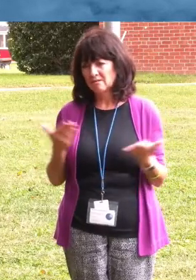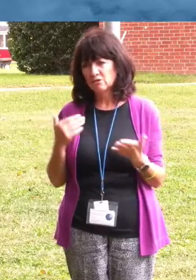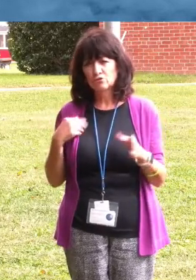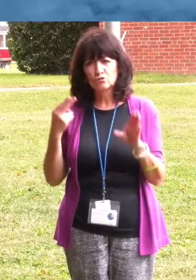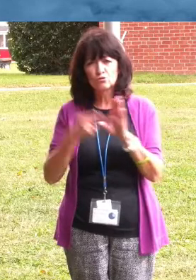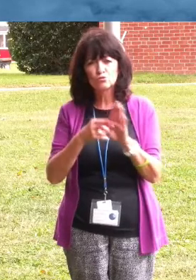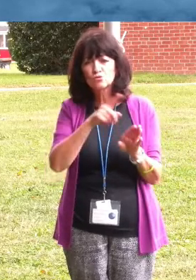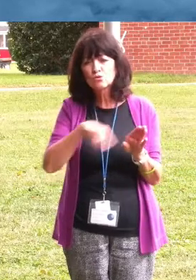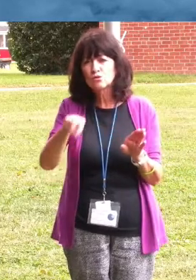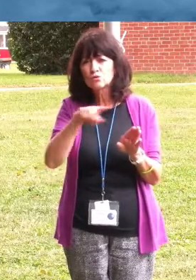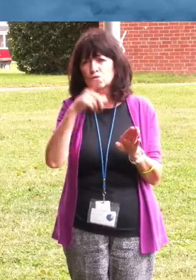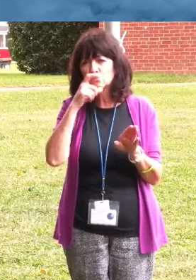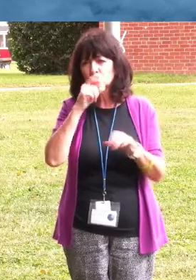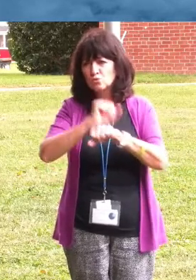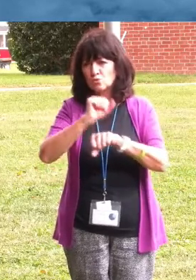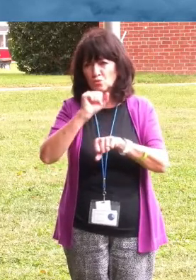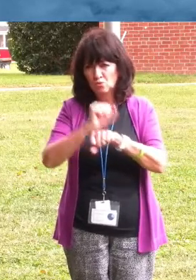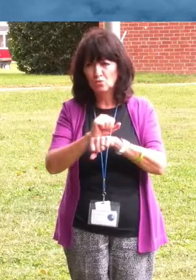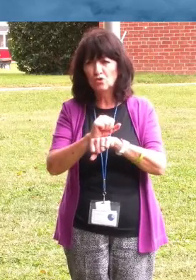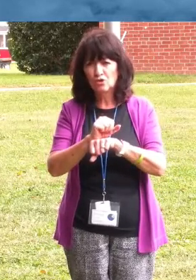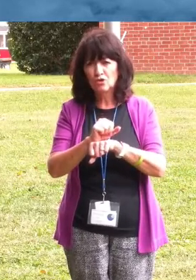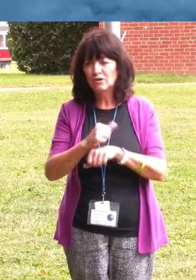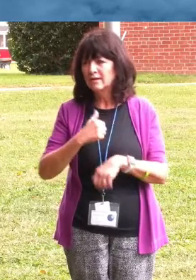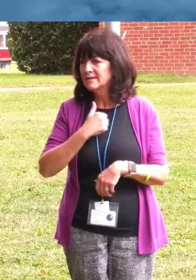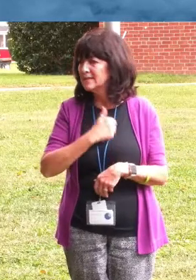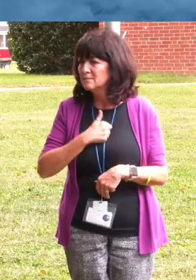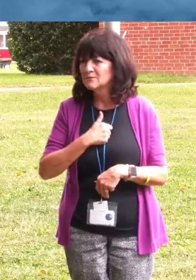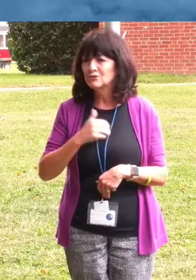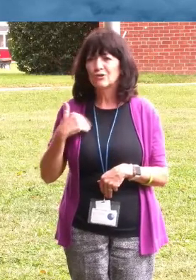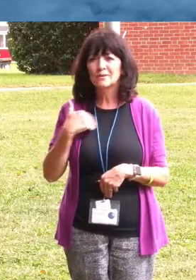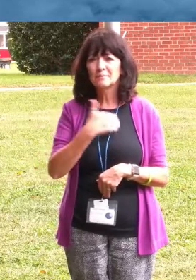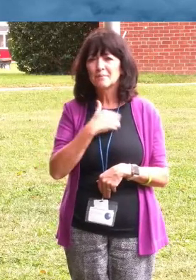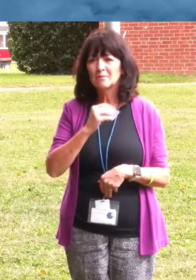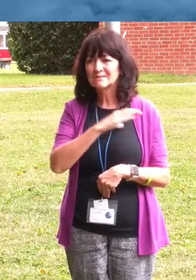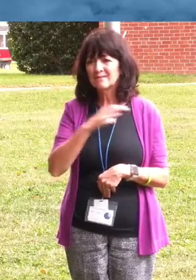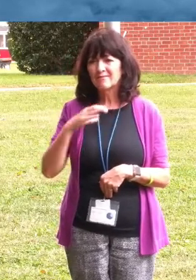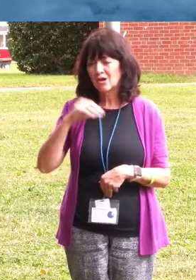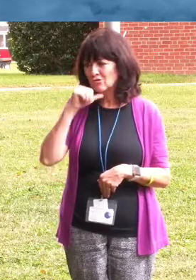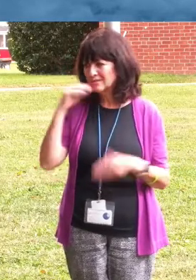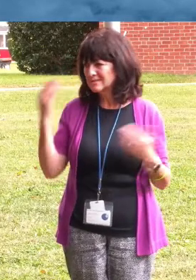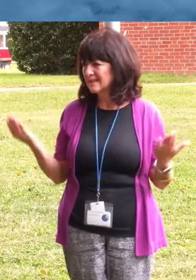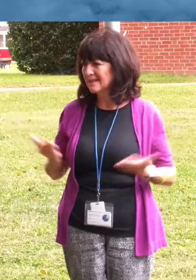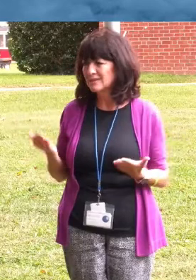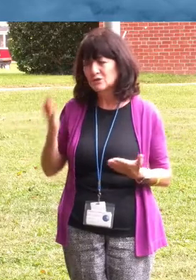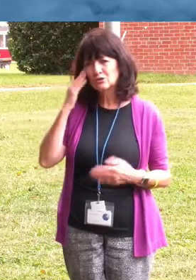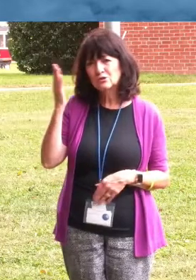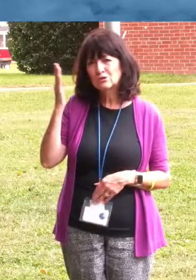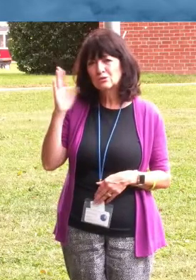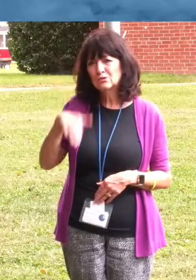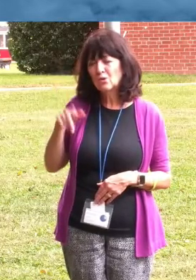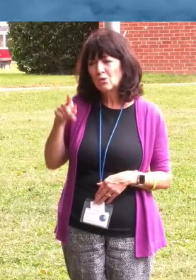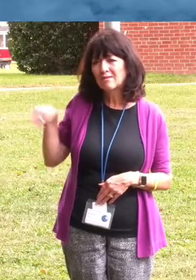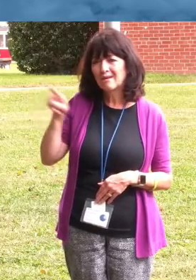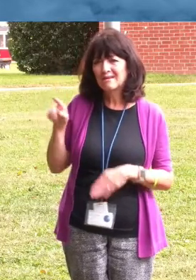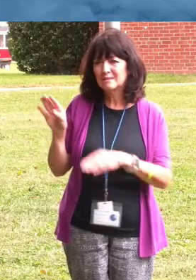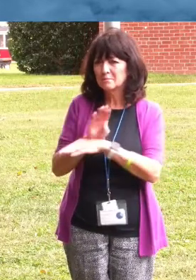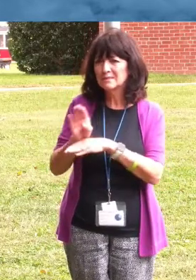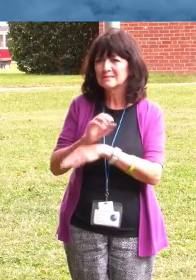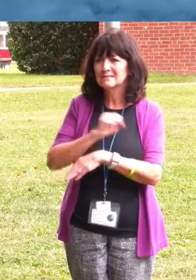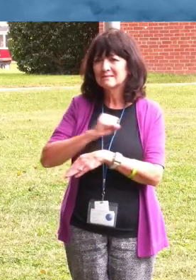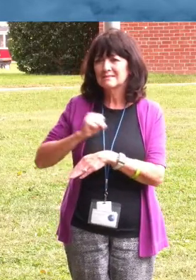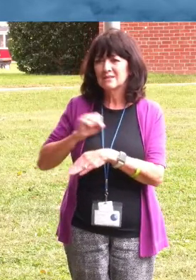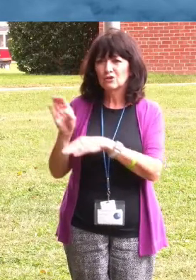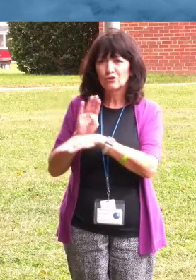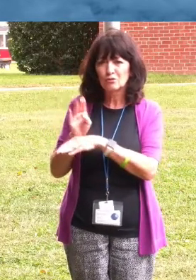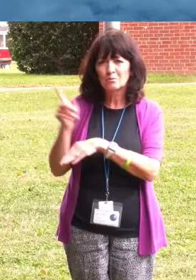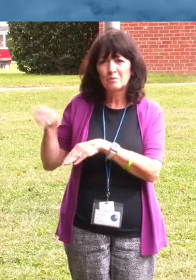at the facilities. And I'm sorry that our members of Congress can't be here. I know they're busy and our senators are busy. But